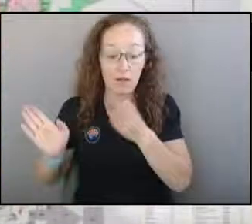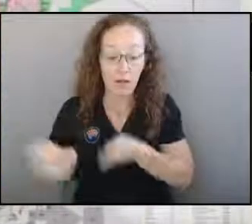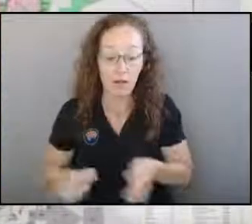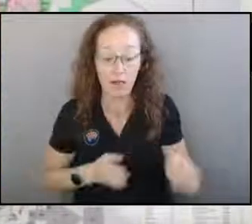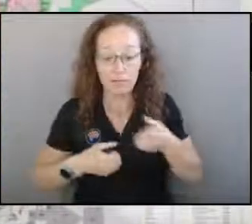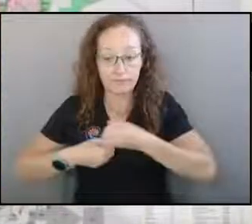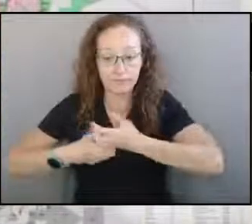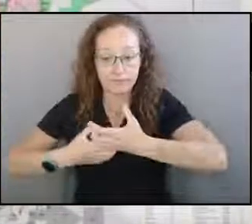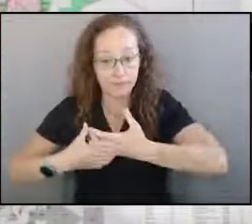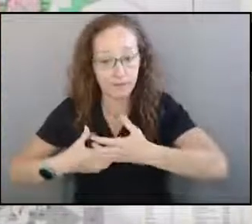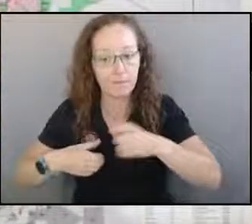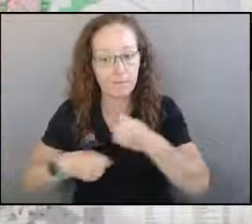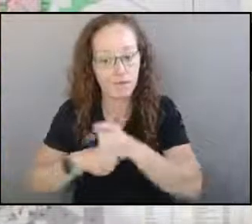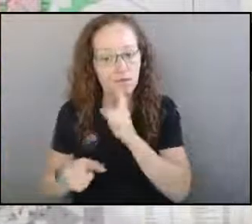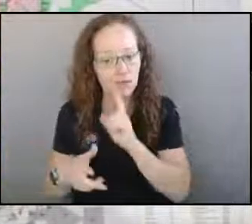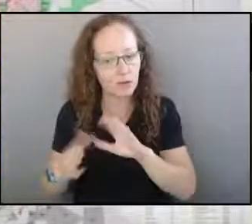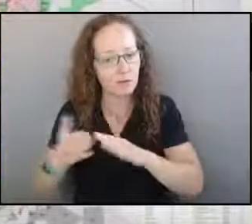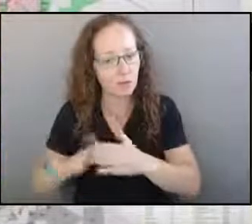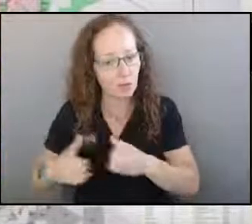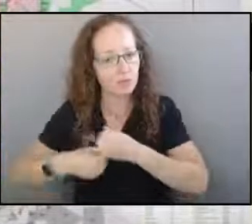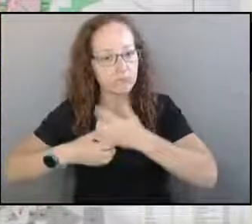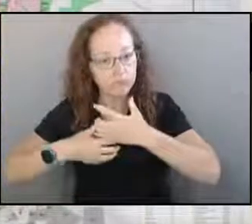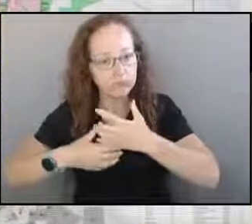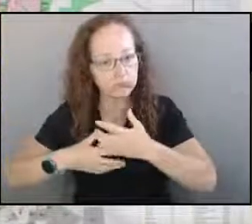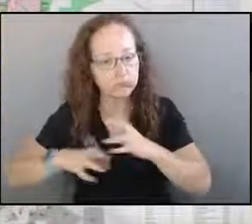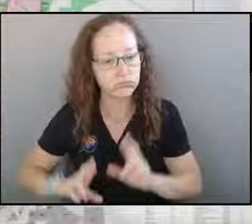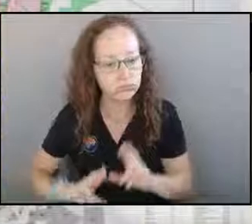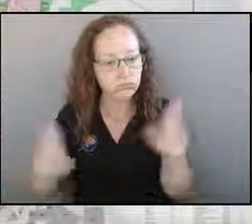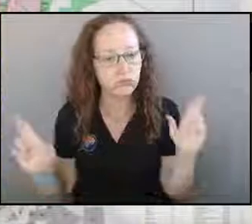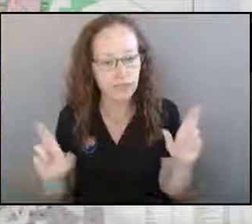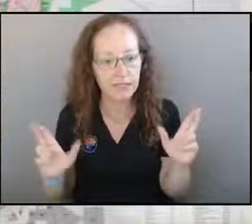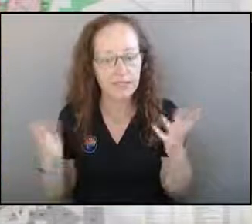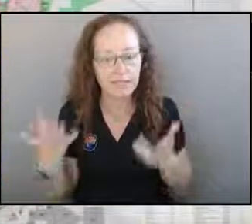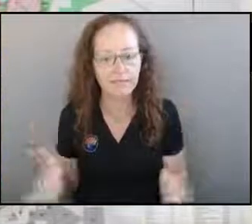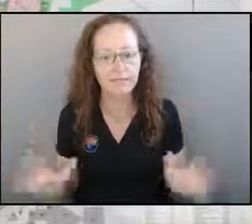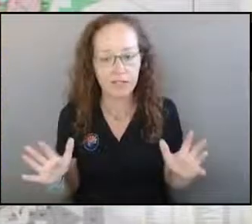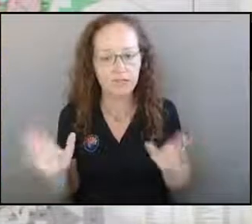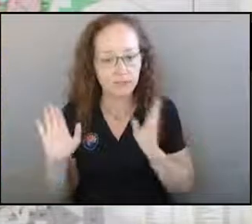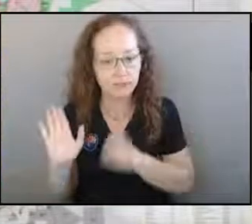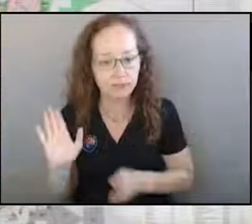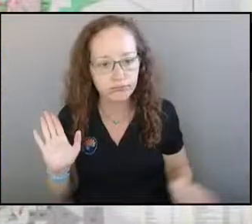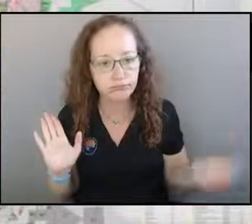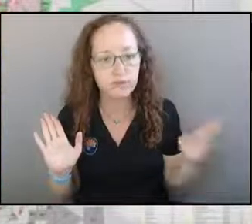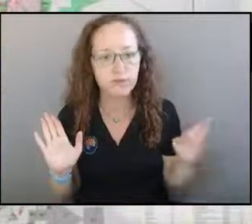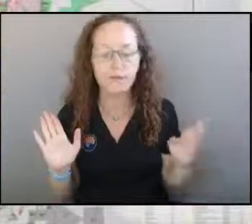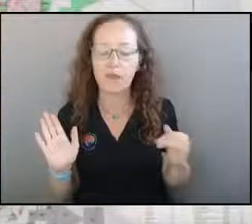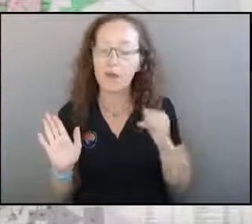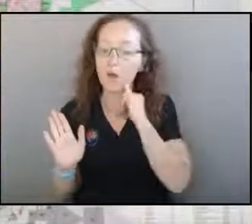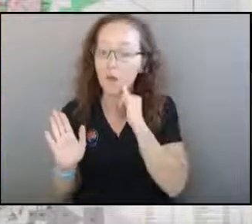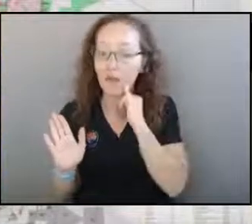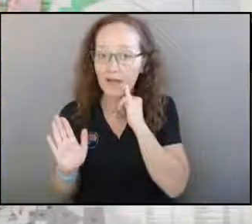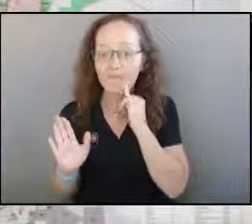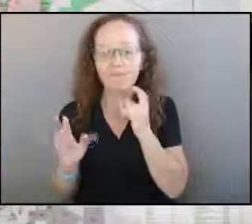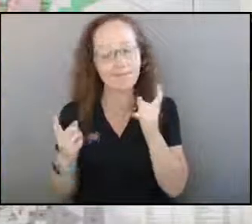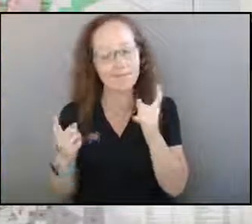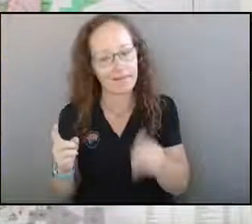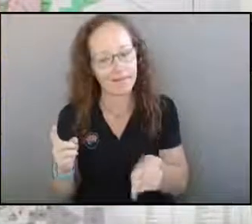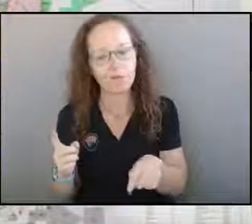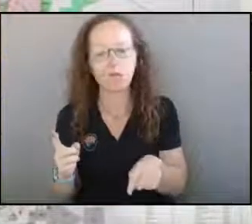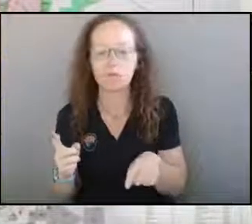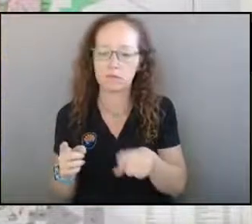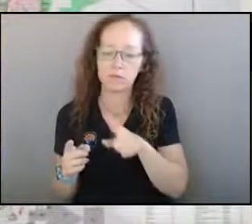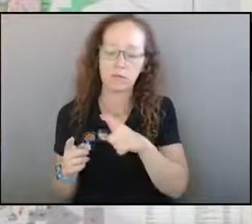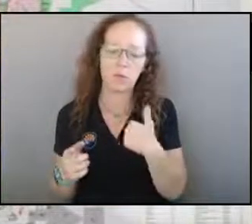ready and that they have had time to prepare. And if it comes to that, then we're ready to get you out. And